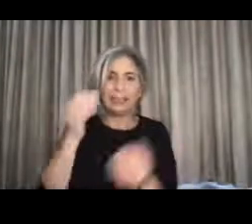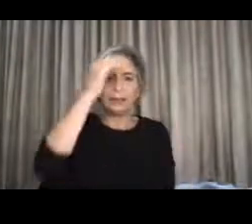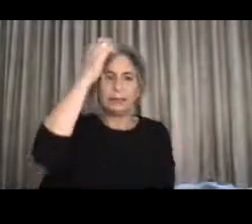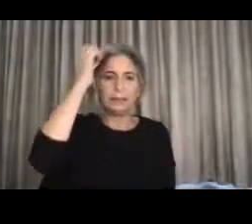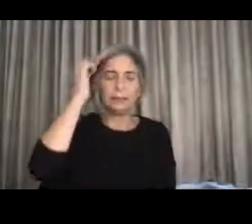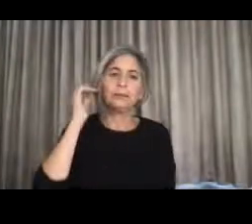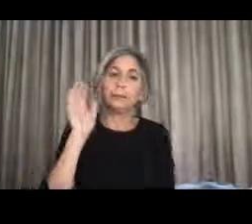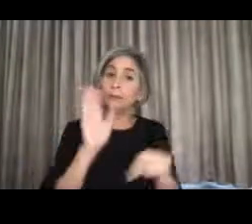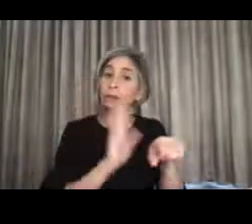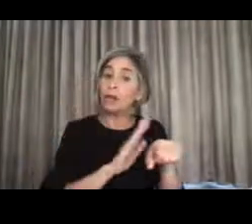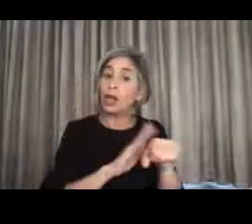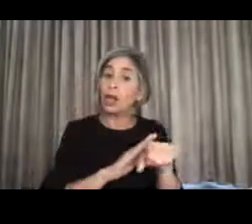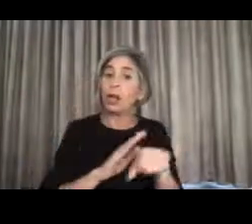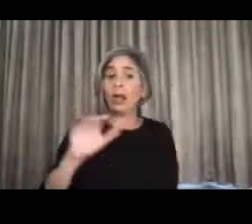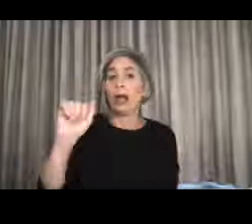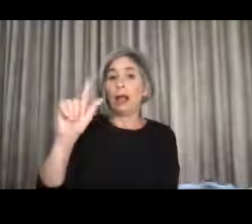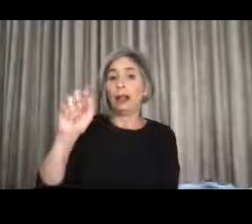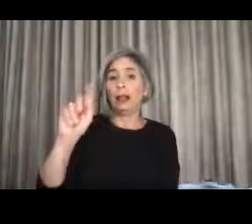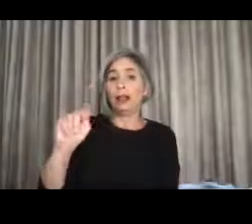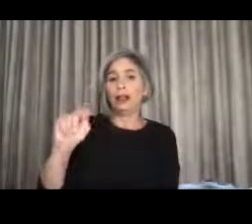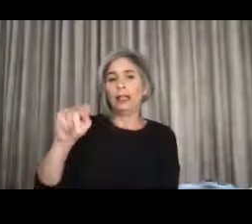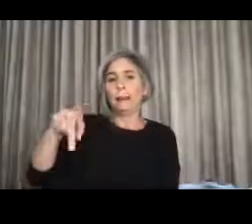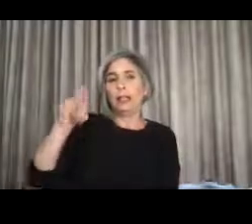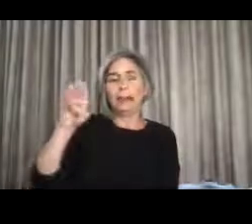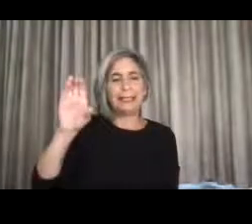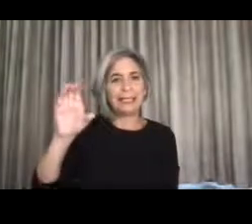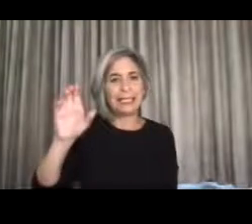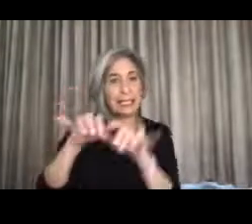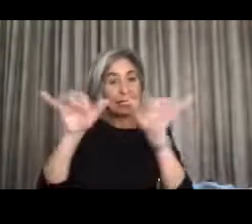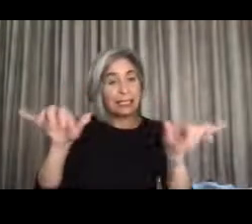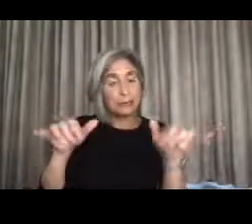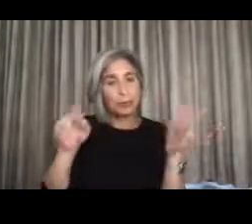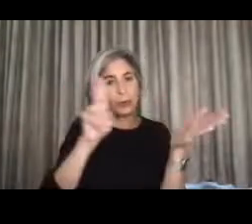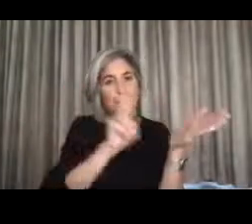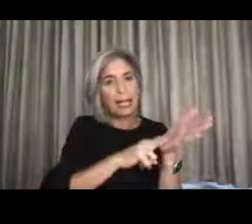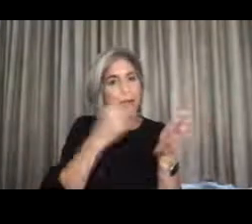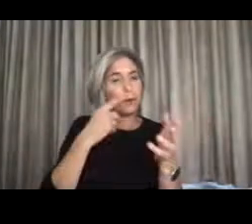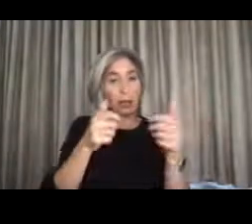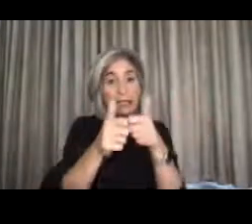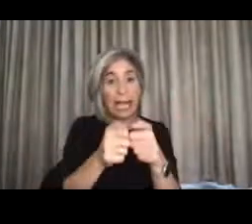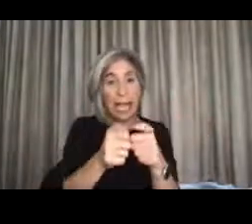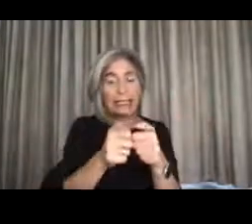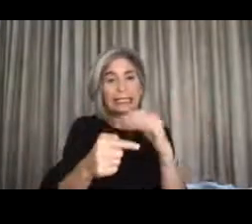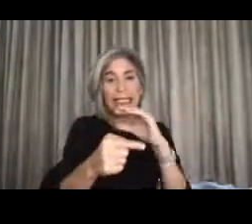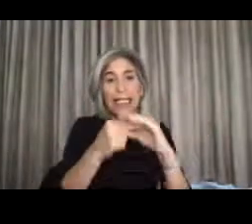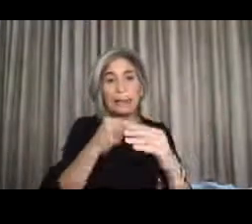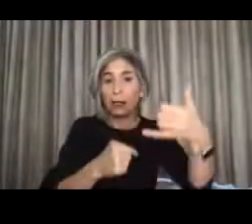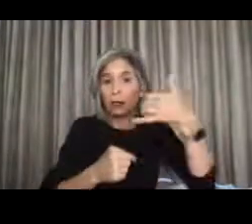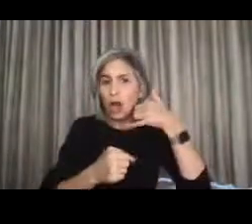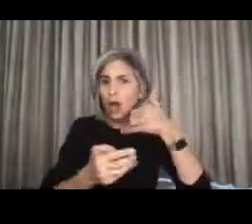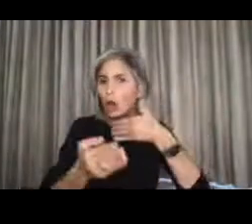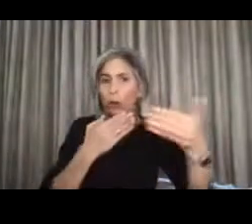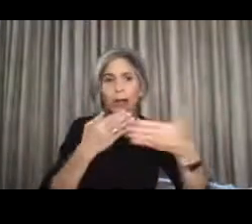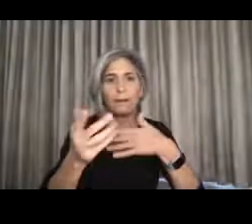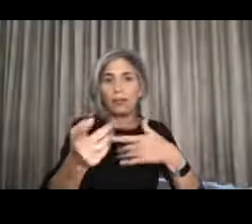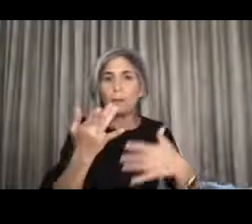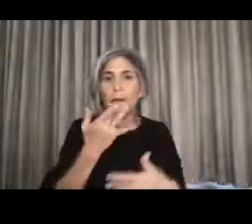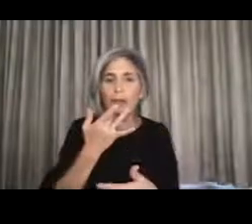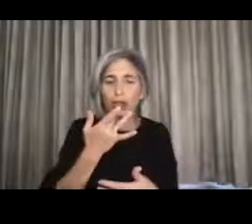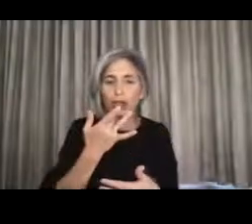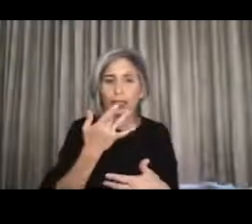Alert PBC is the county's emergency notification system where you can sign up to get texts, calls, emails, whatever you prefer, the time of day